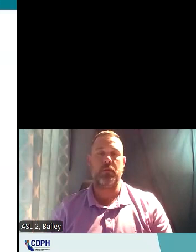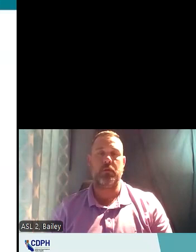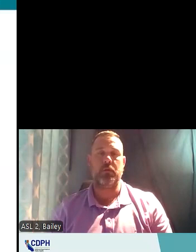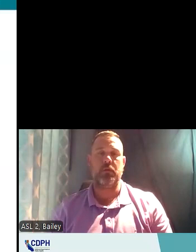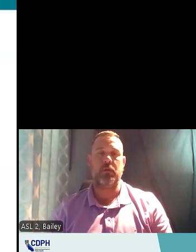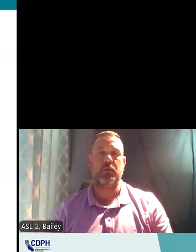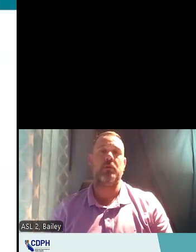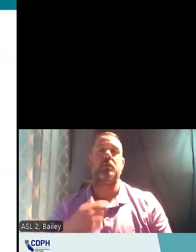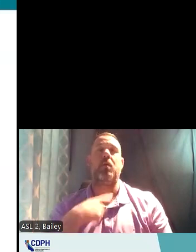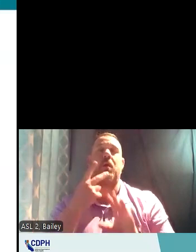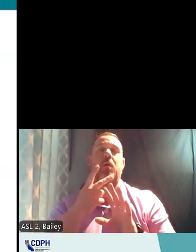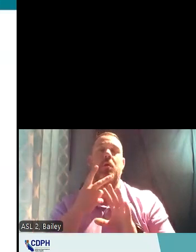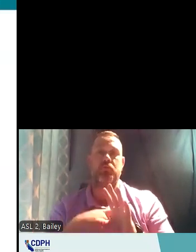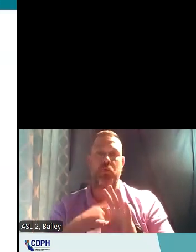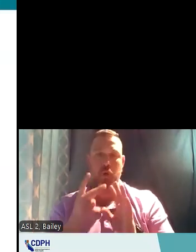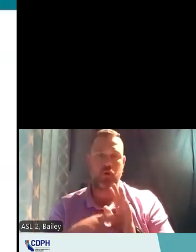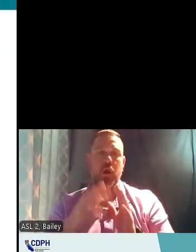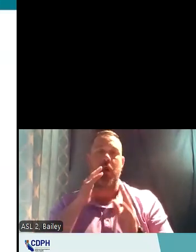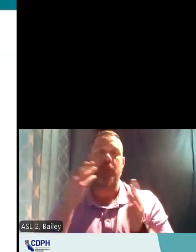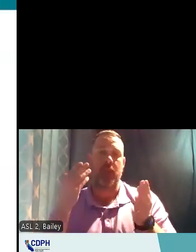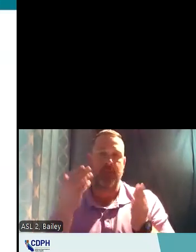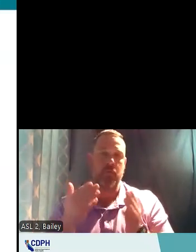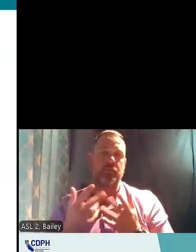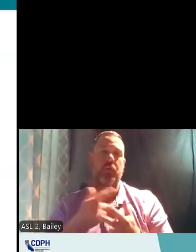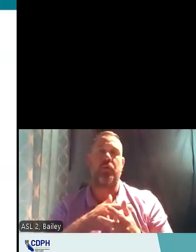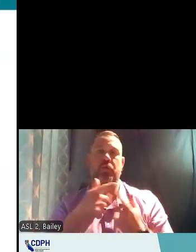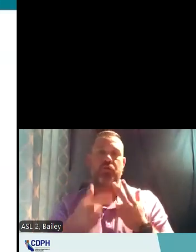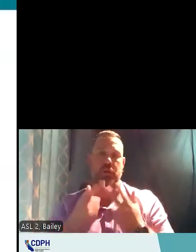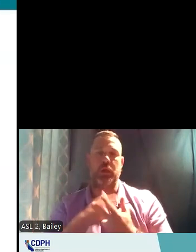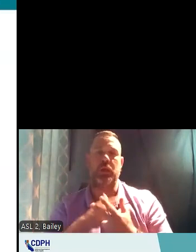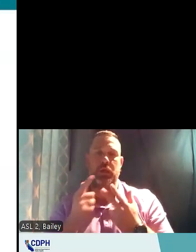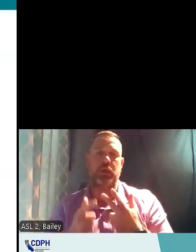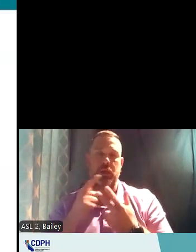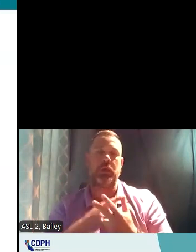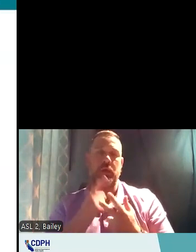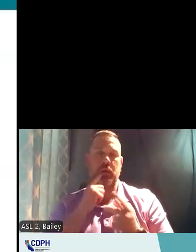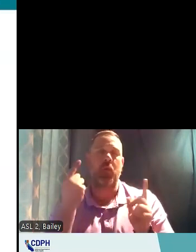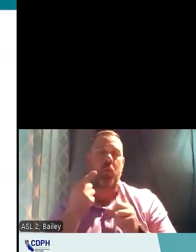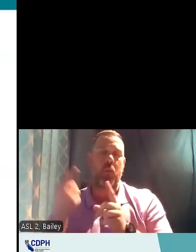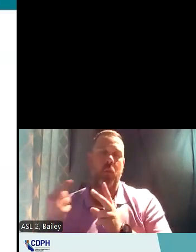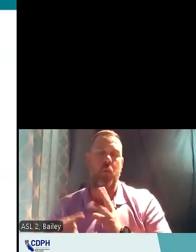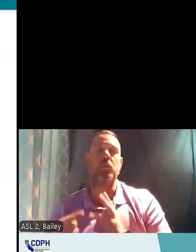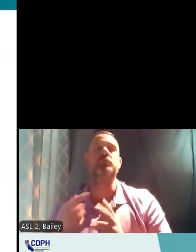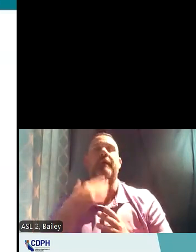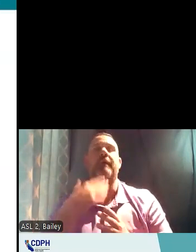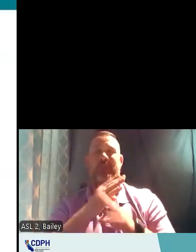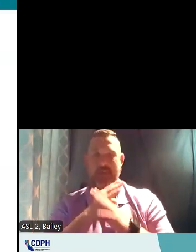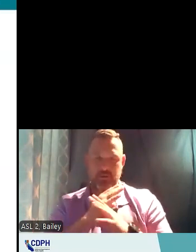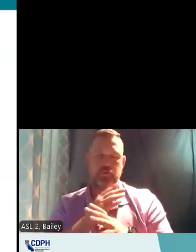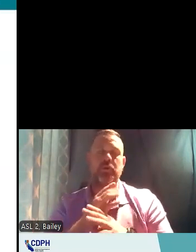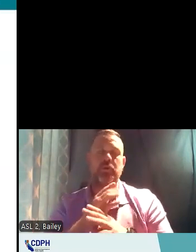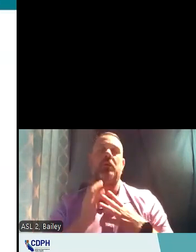So our program focuses on 3 different categories with different goals. We have prevention, clinical,